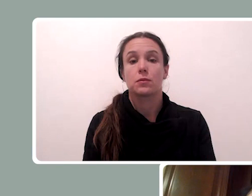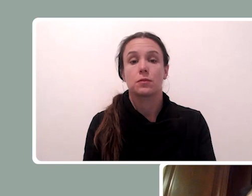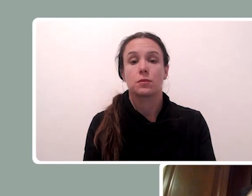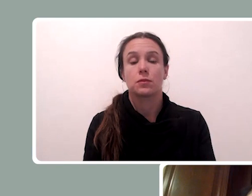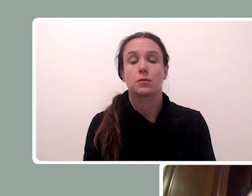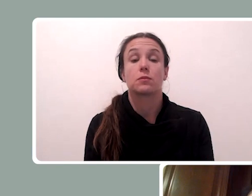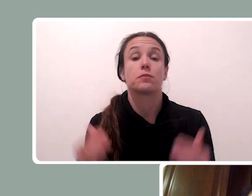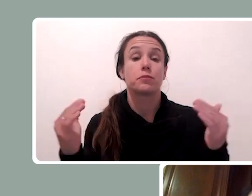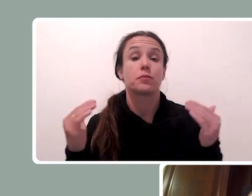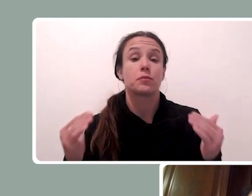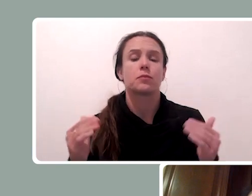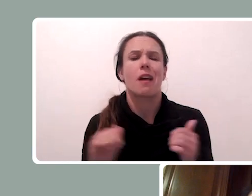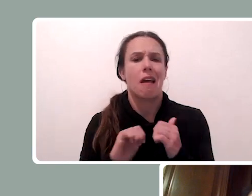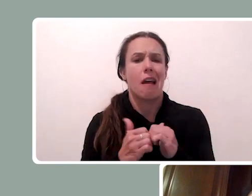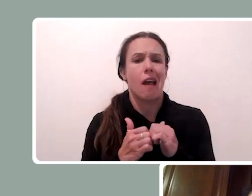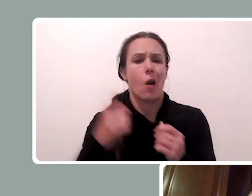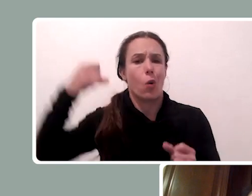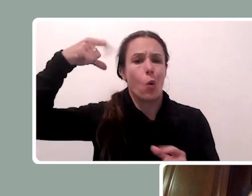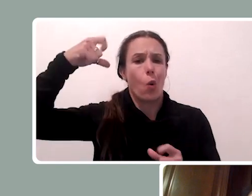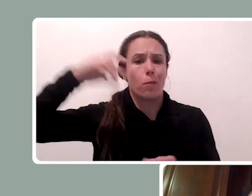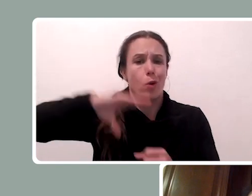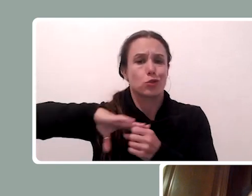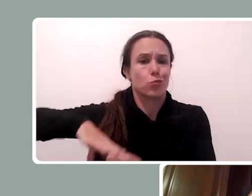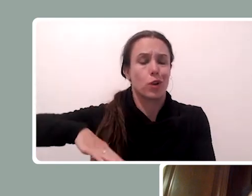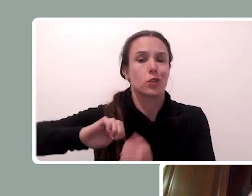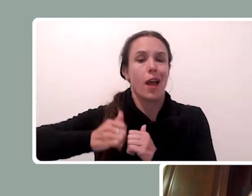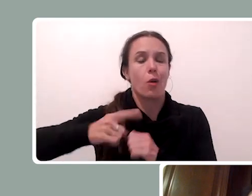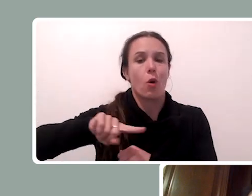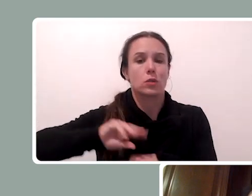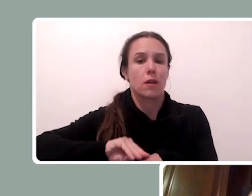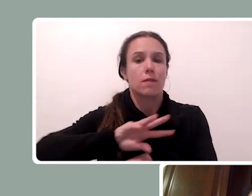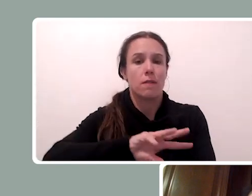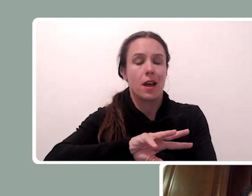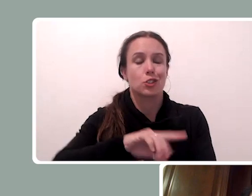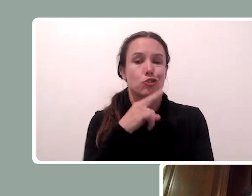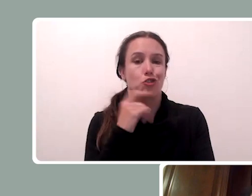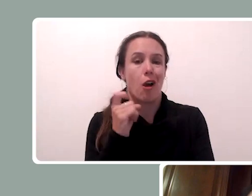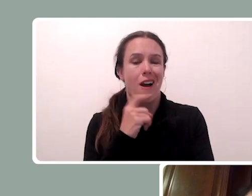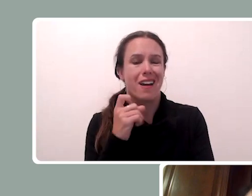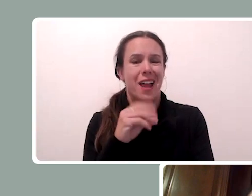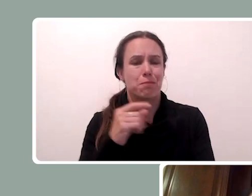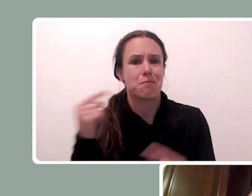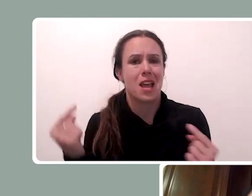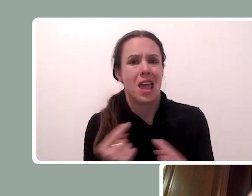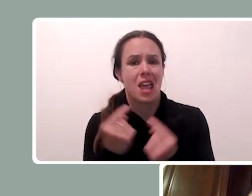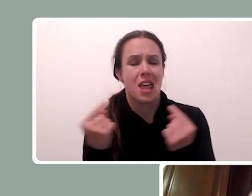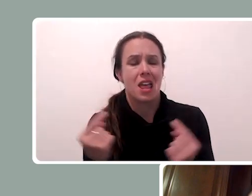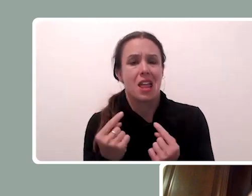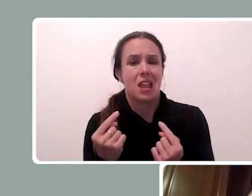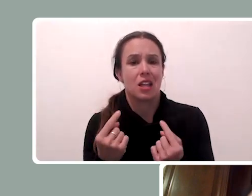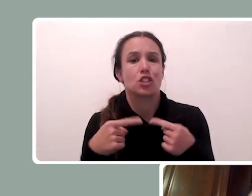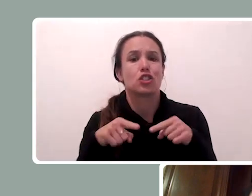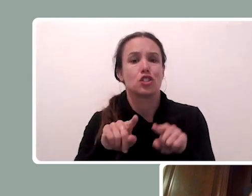about how hormone suppressors affect dryness and pain during